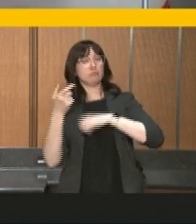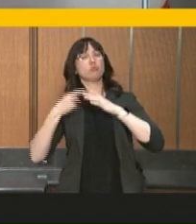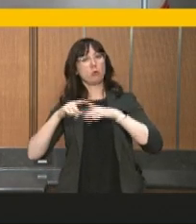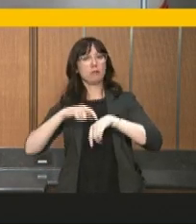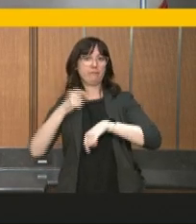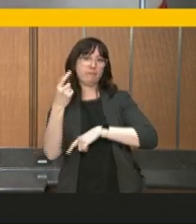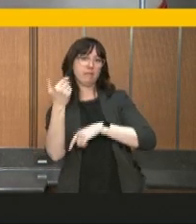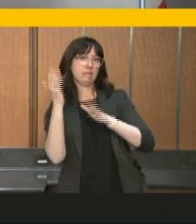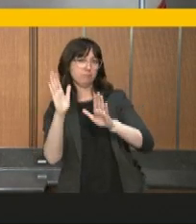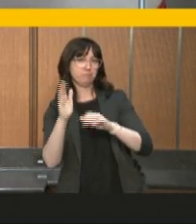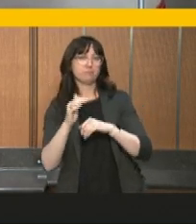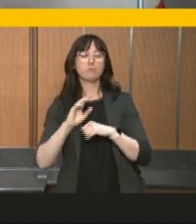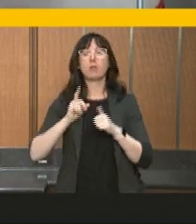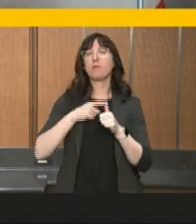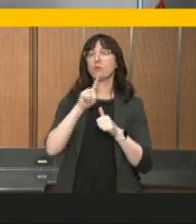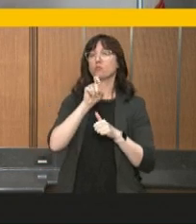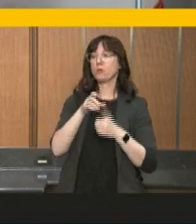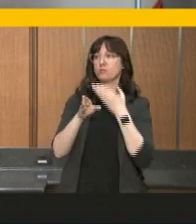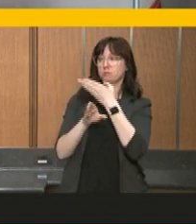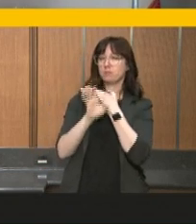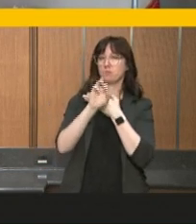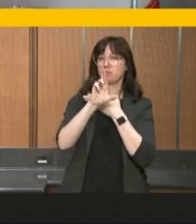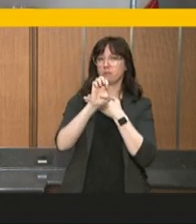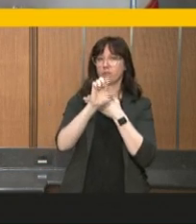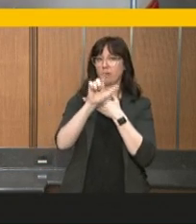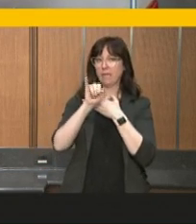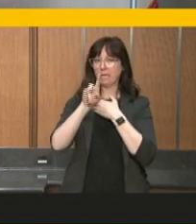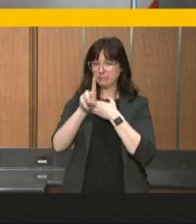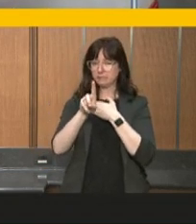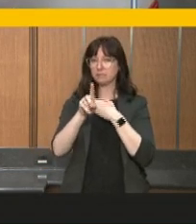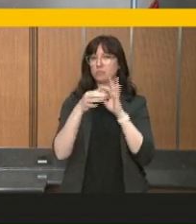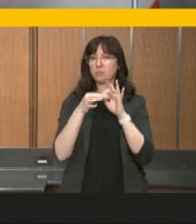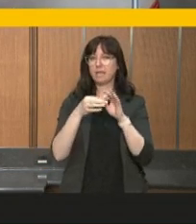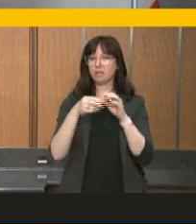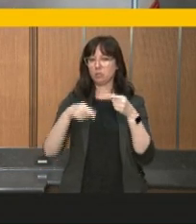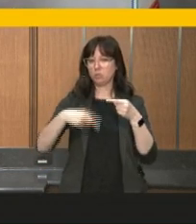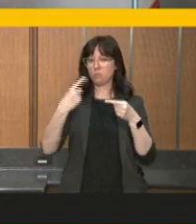Ms. Freeland concerning the border closure.